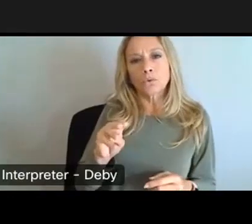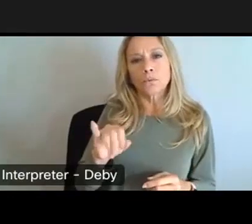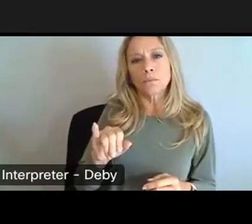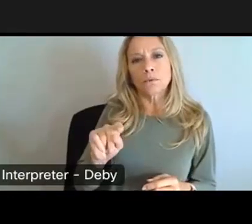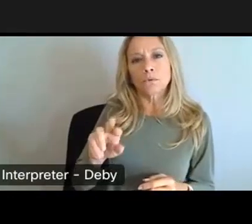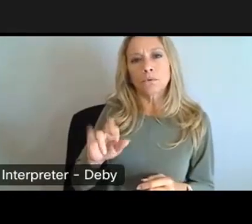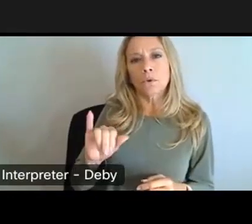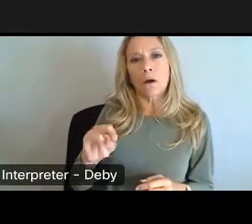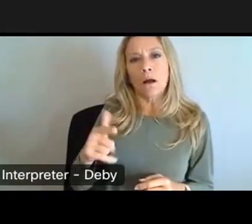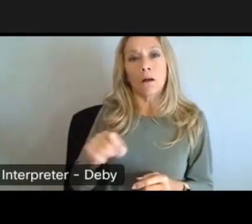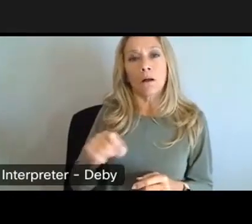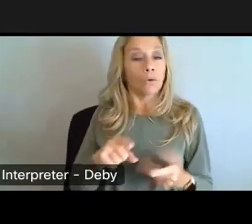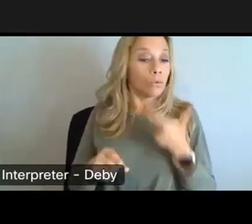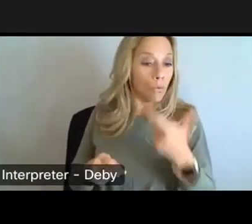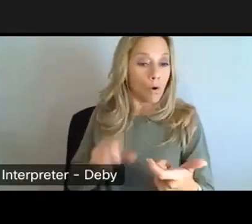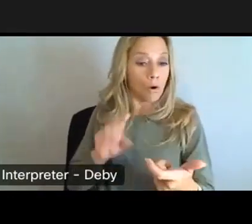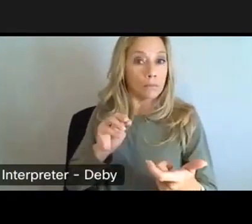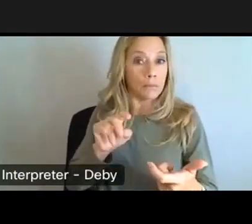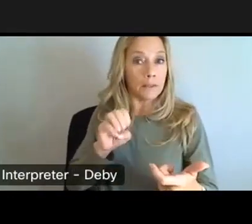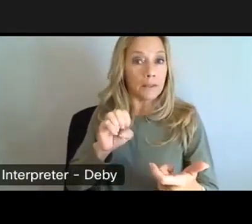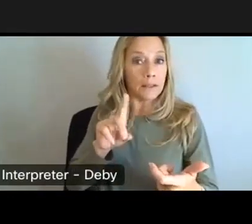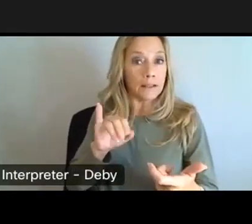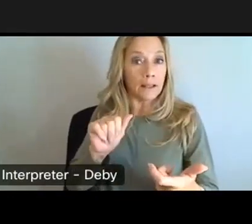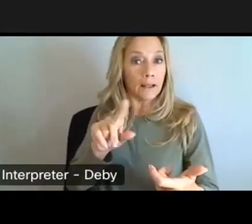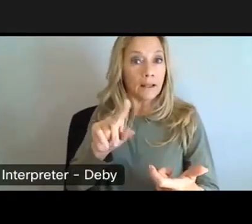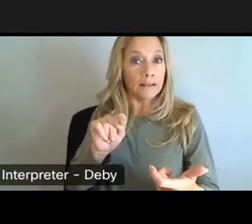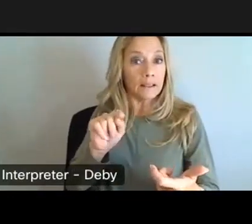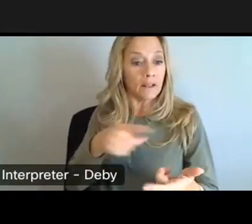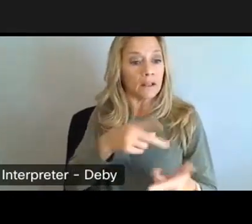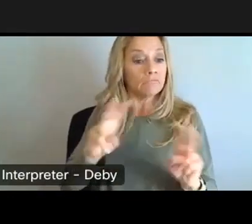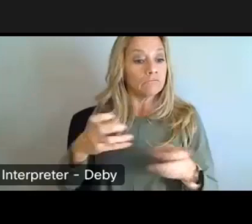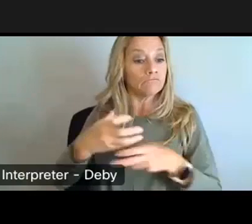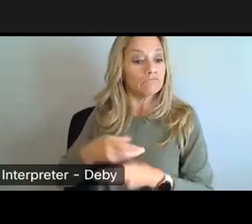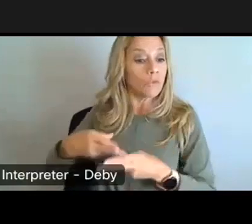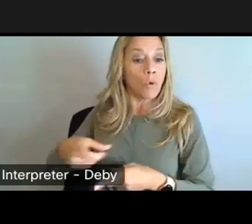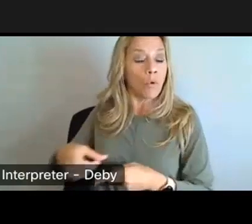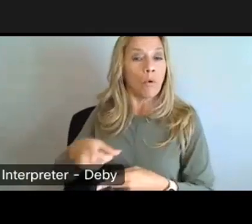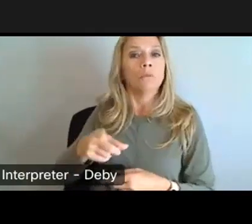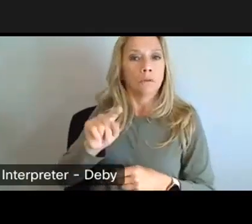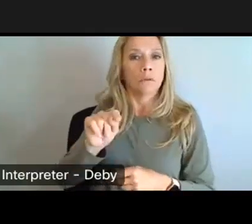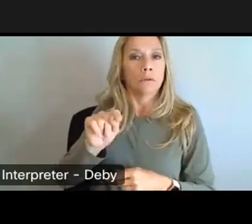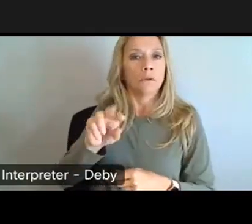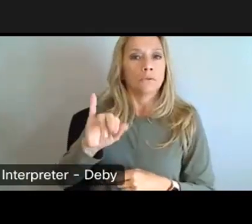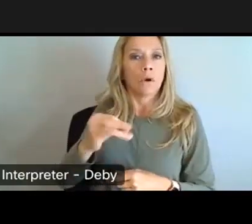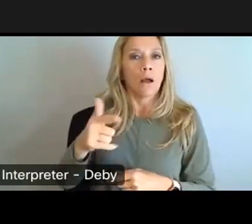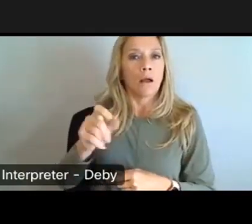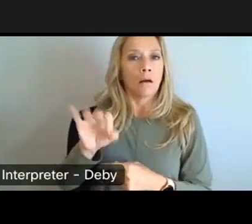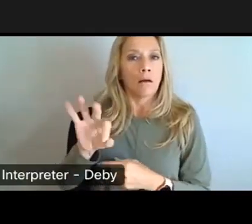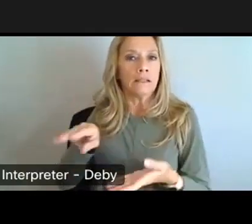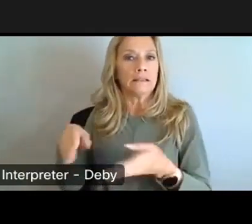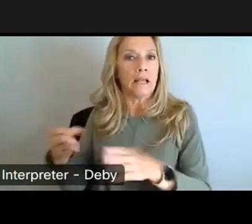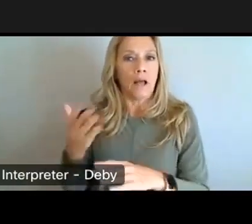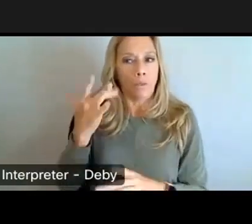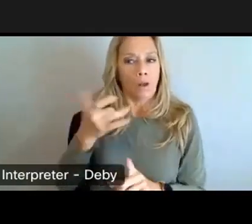if you've watched the media during that time frame, it was also called the Triangle of Death because of the number of casualties and wounded we were taking during that time